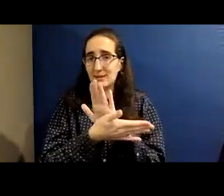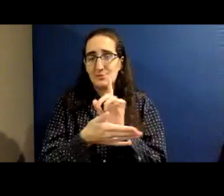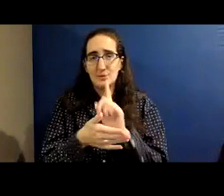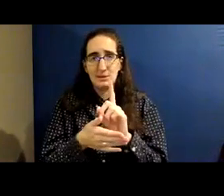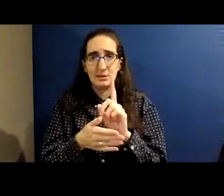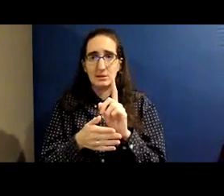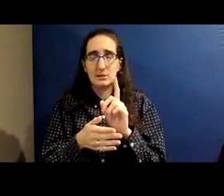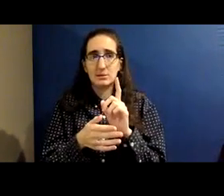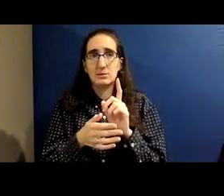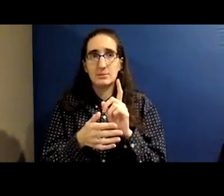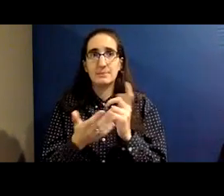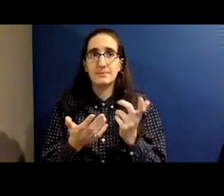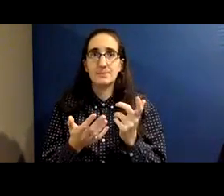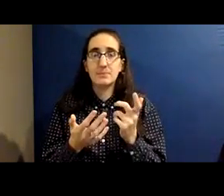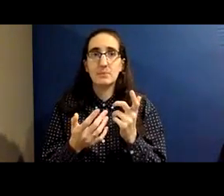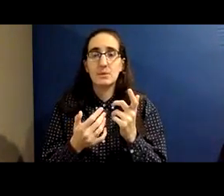direct,